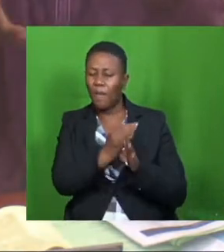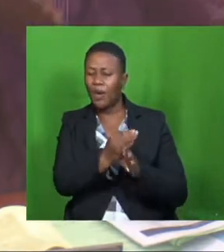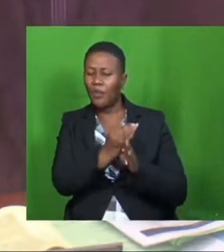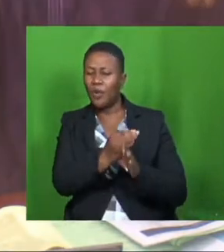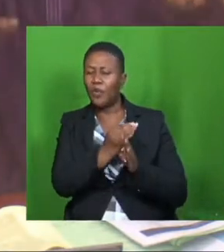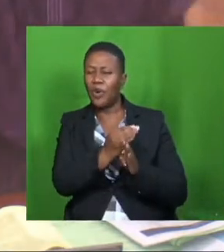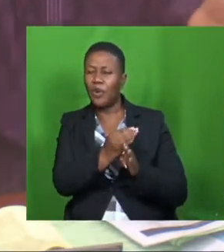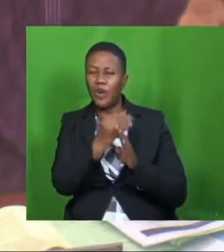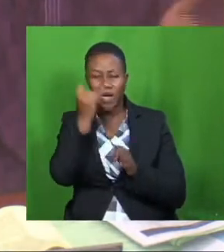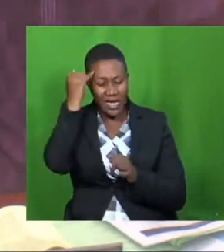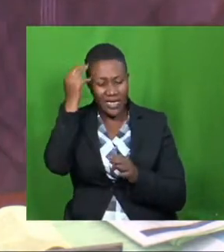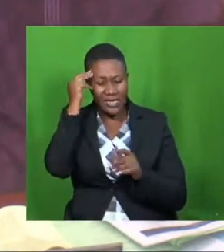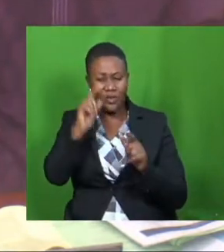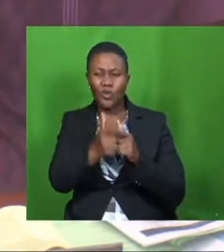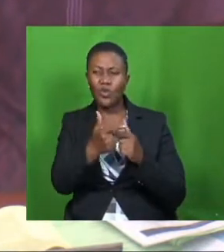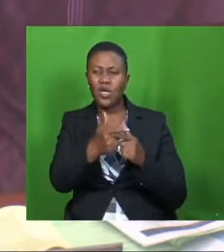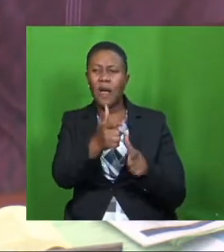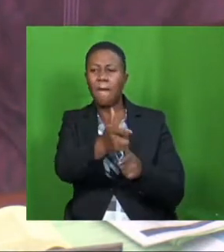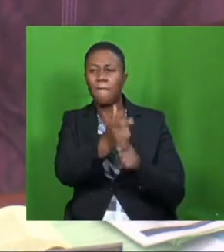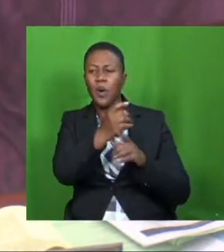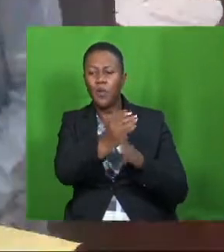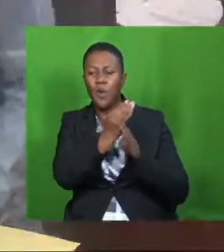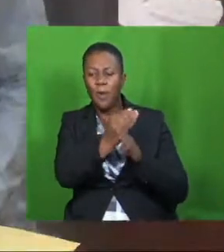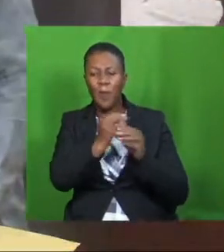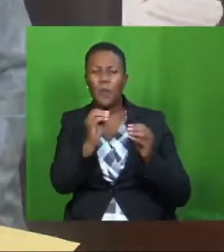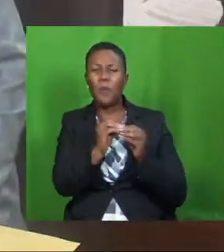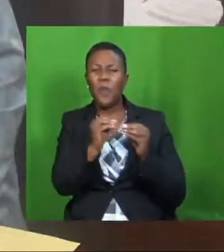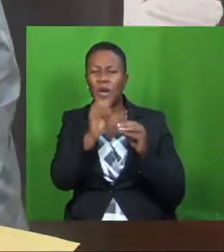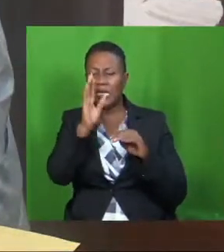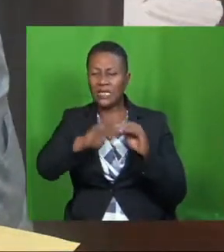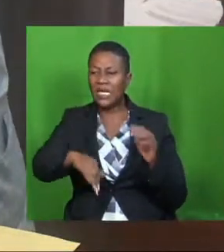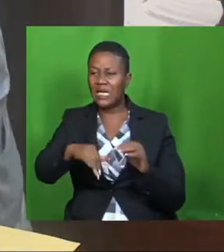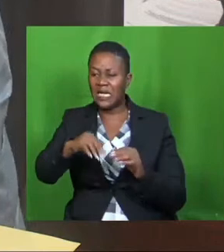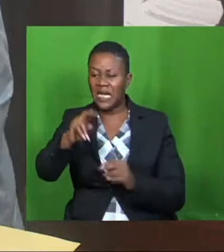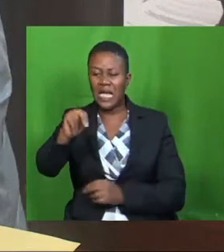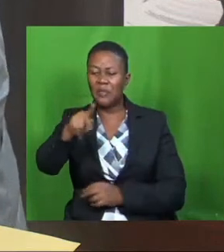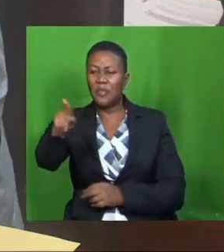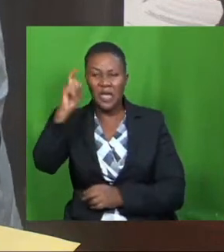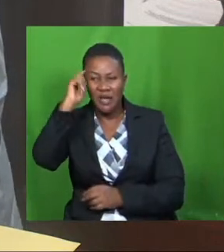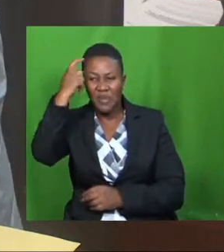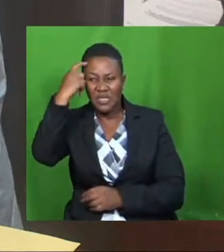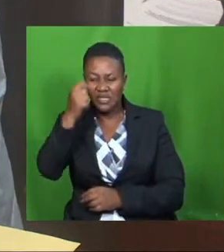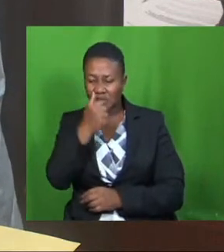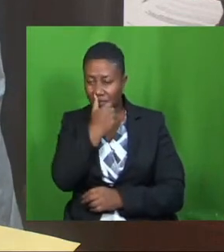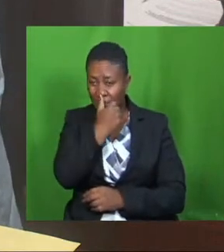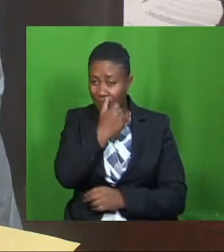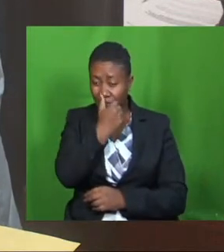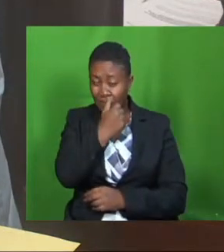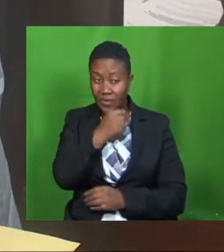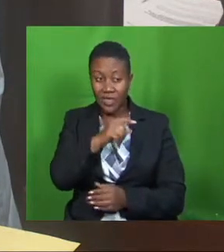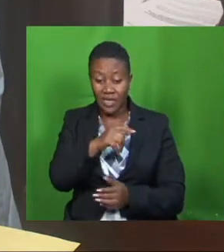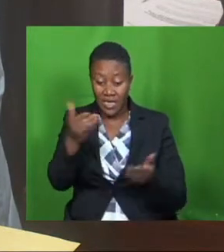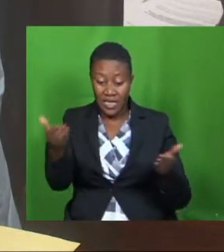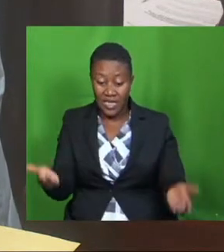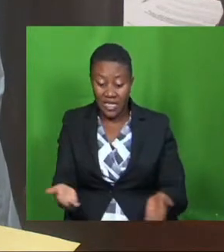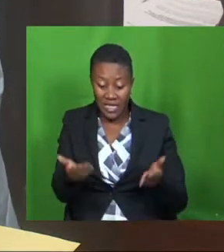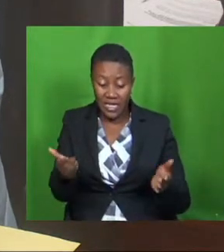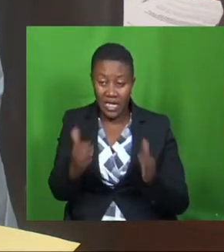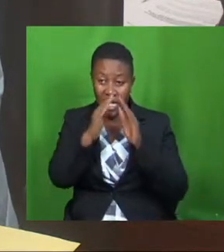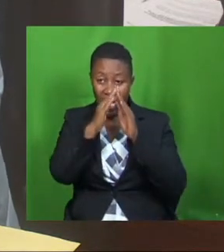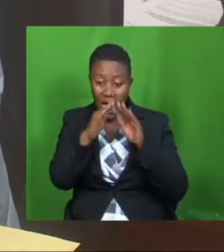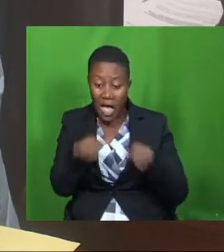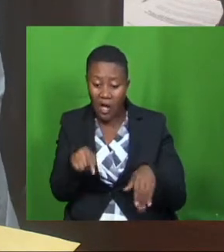the responses, apparently they had been brought to Parliament before he himself has seen it. And so he